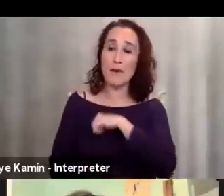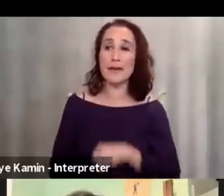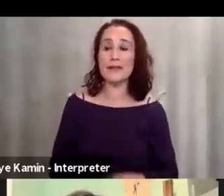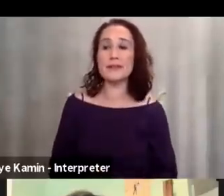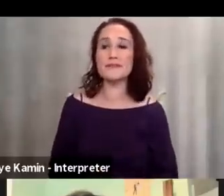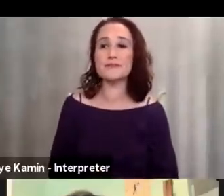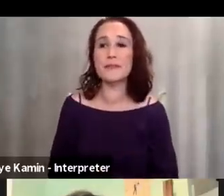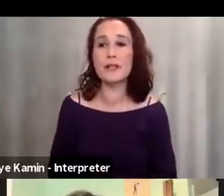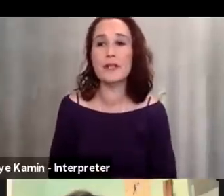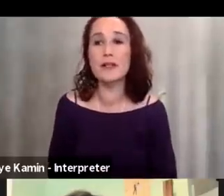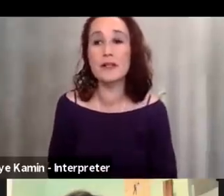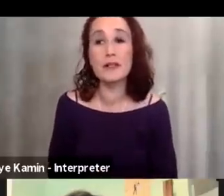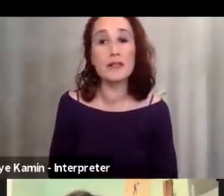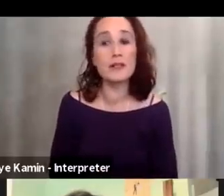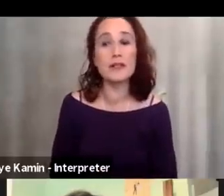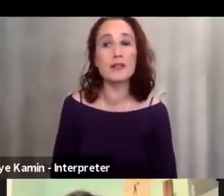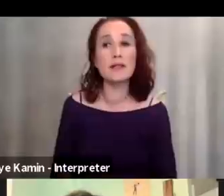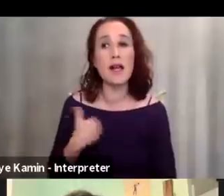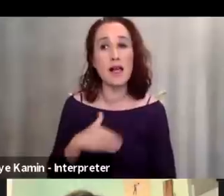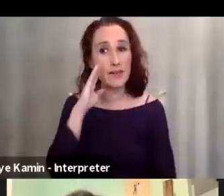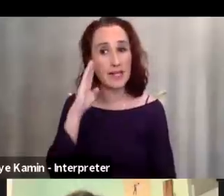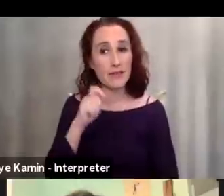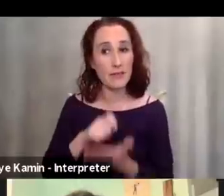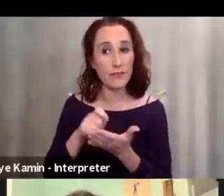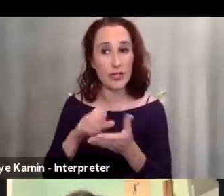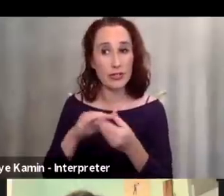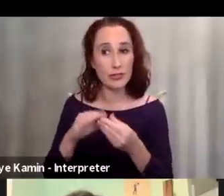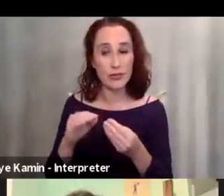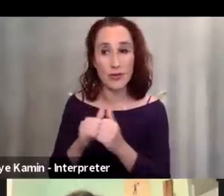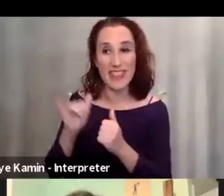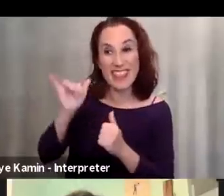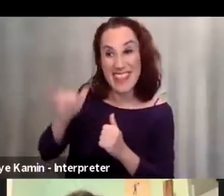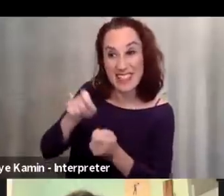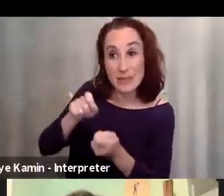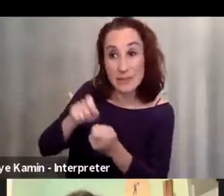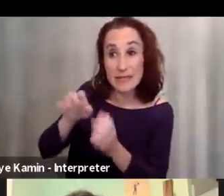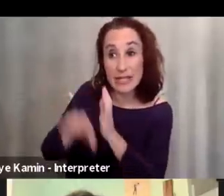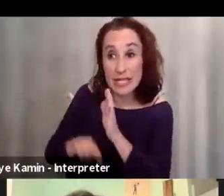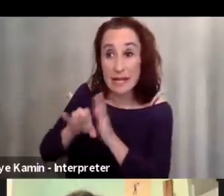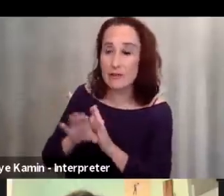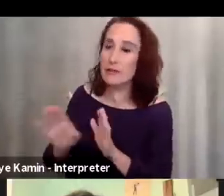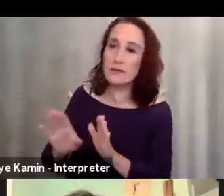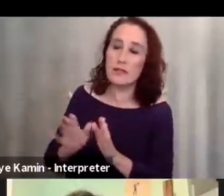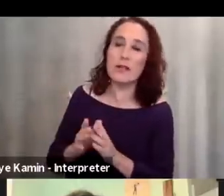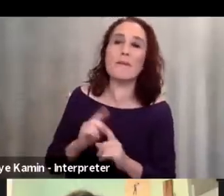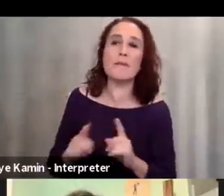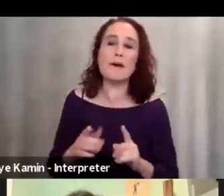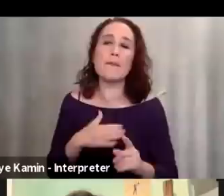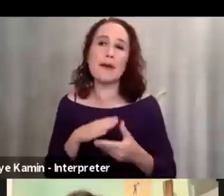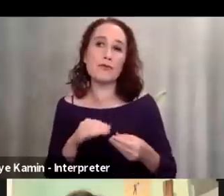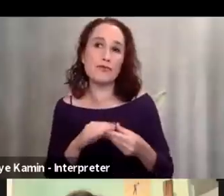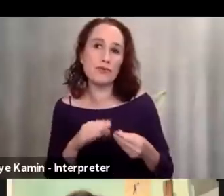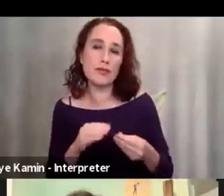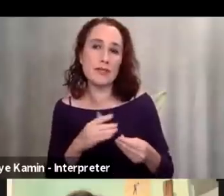So even though I've never written a story with a character quite like that, I tend to write stories where the kids